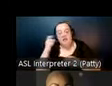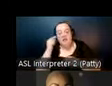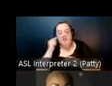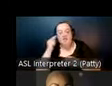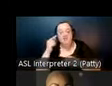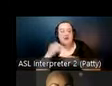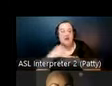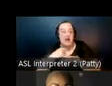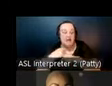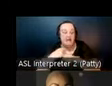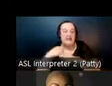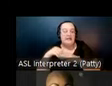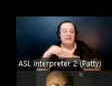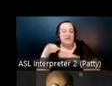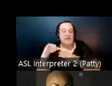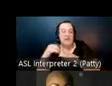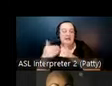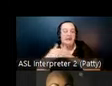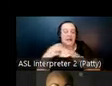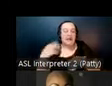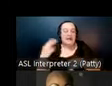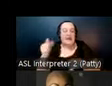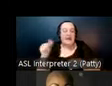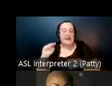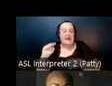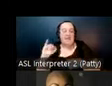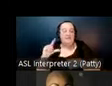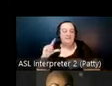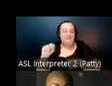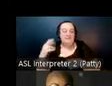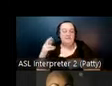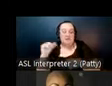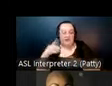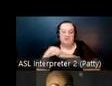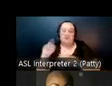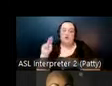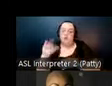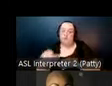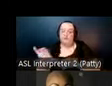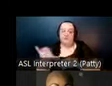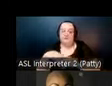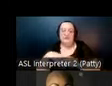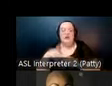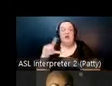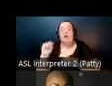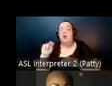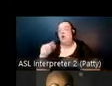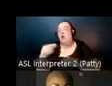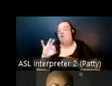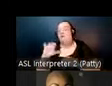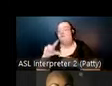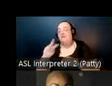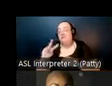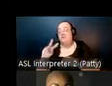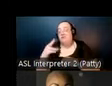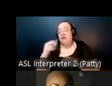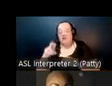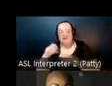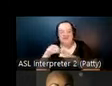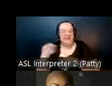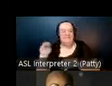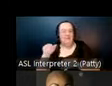Island again, Hamilton Grange in New York City, Longfellow House in Cambridge,